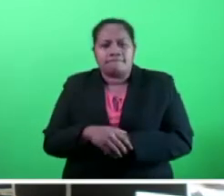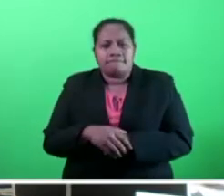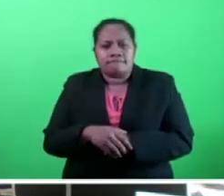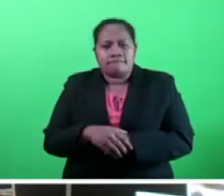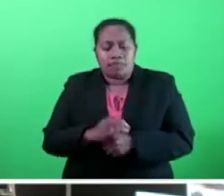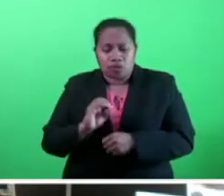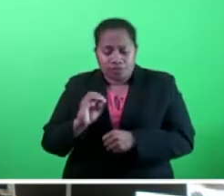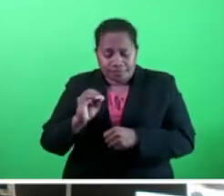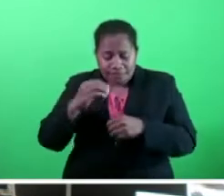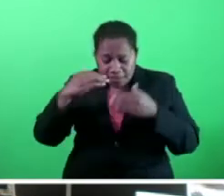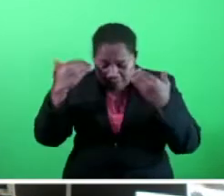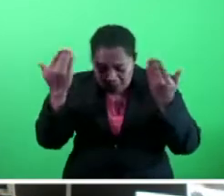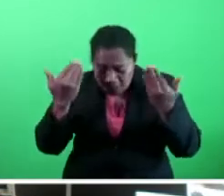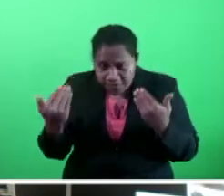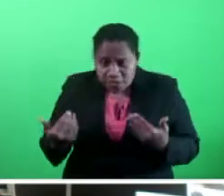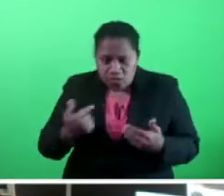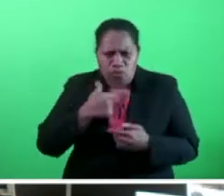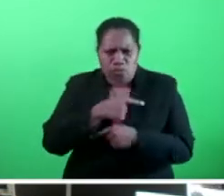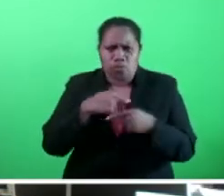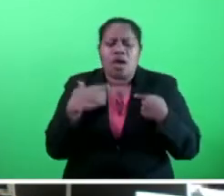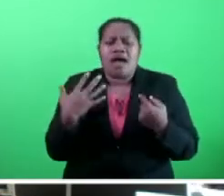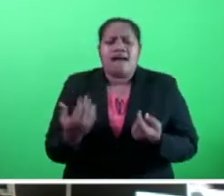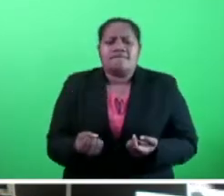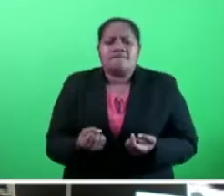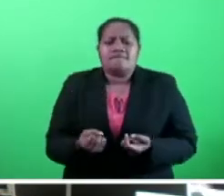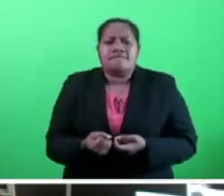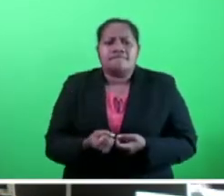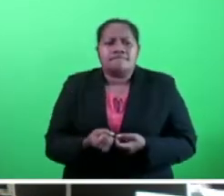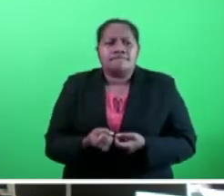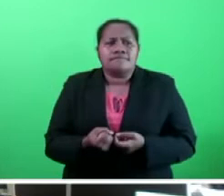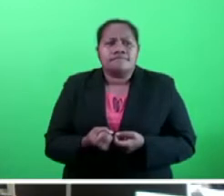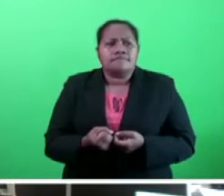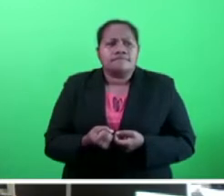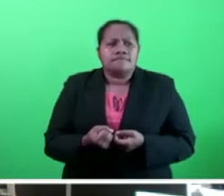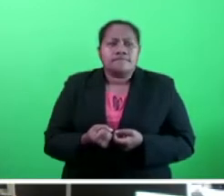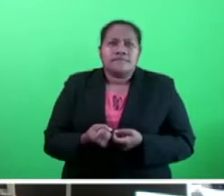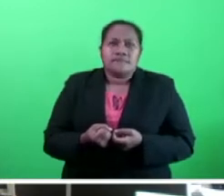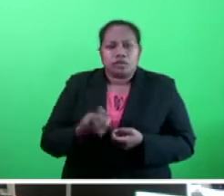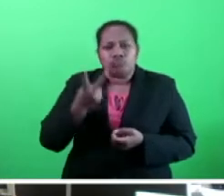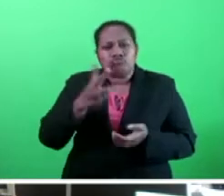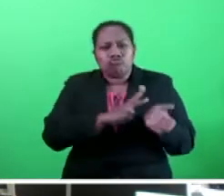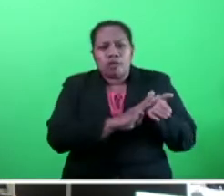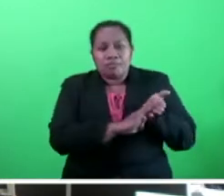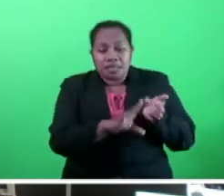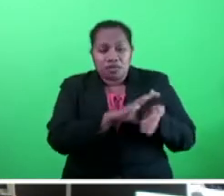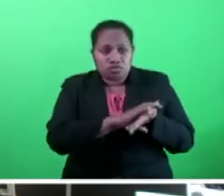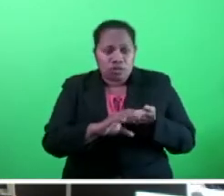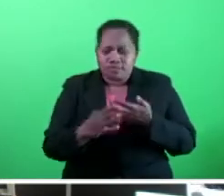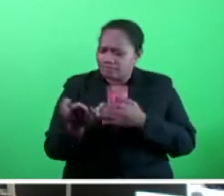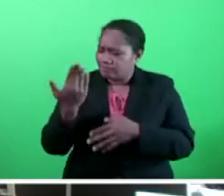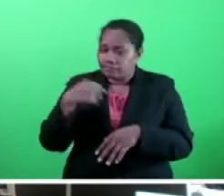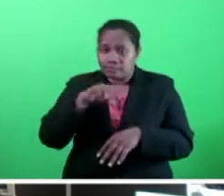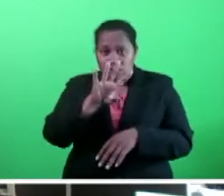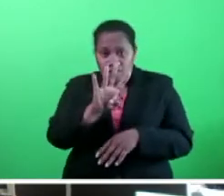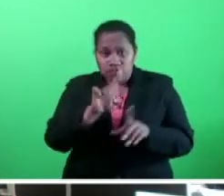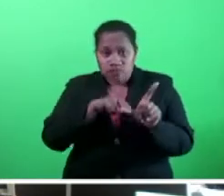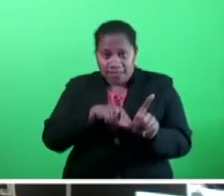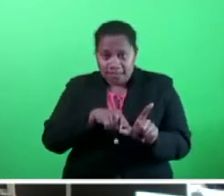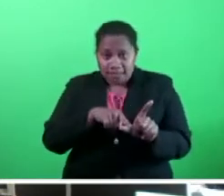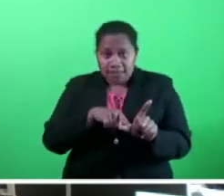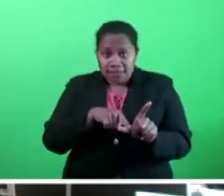Mr. Speaker, we have annually spent $2 million from the last 4 years